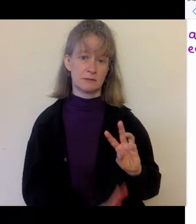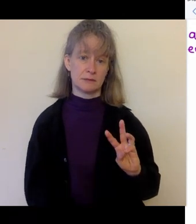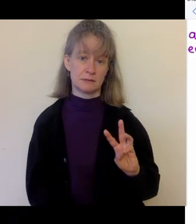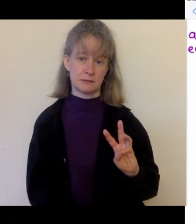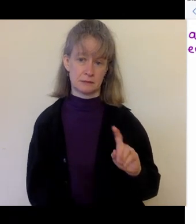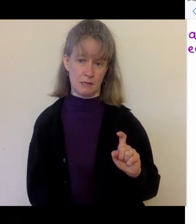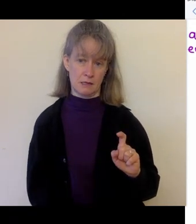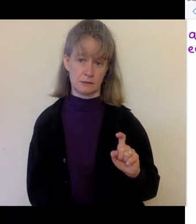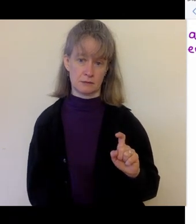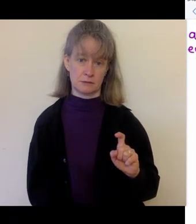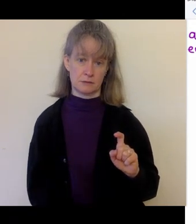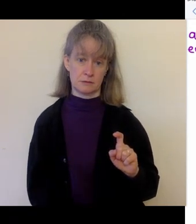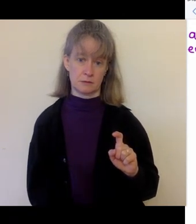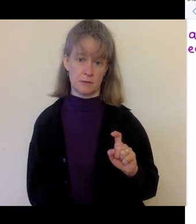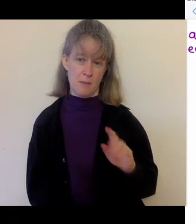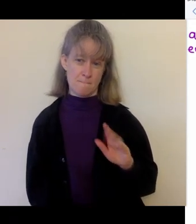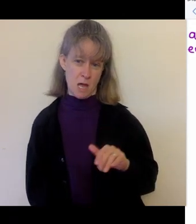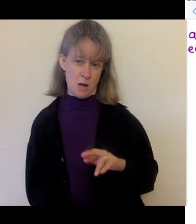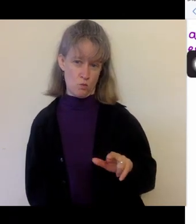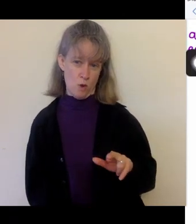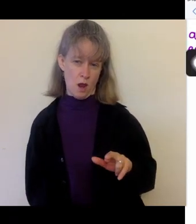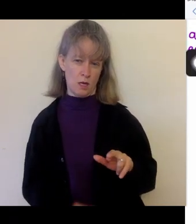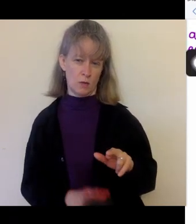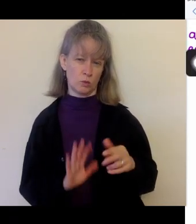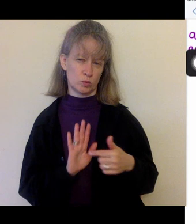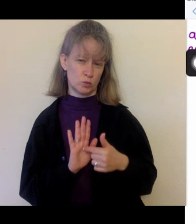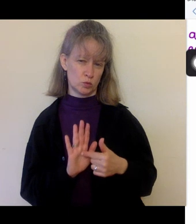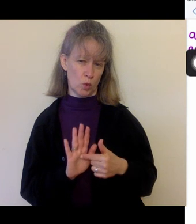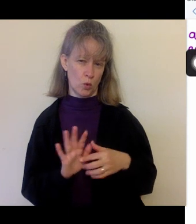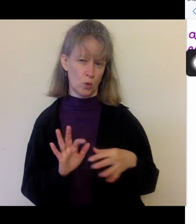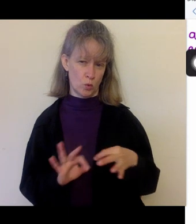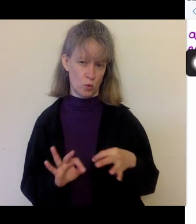And at the bottom right, I'm going to say